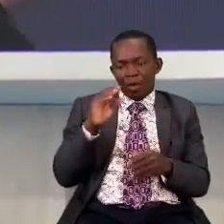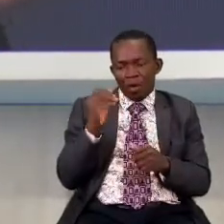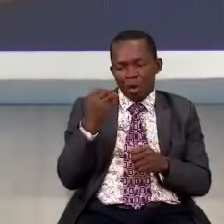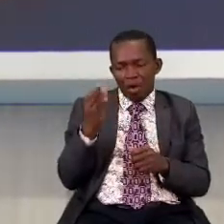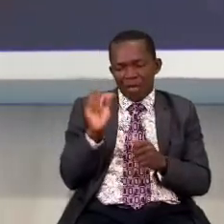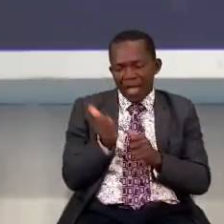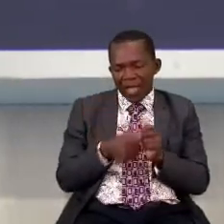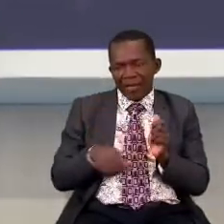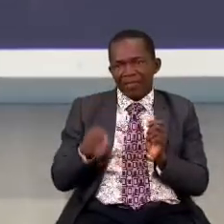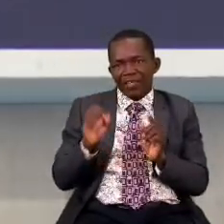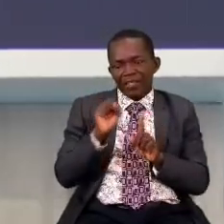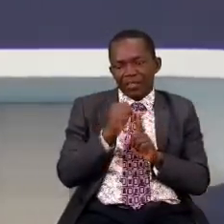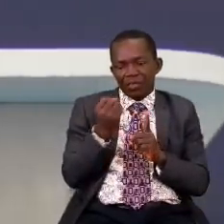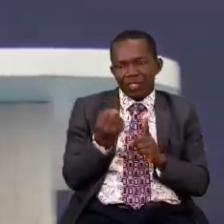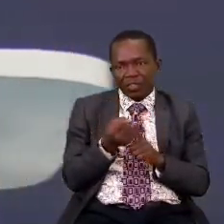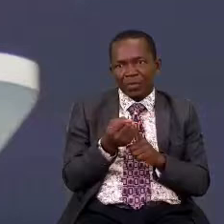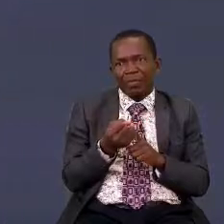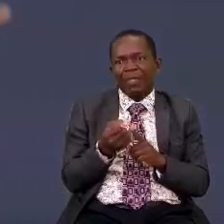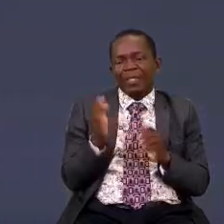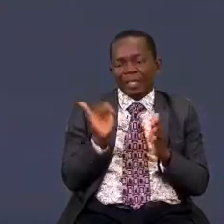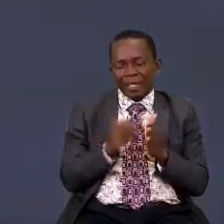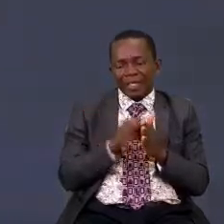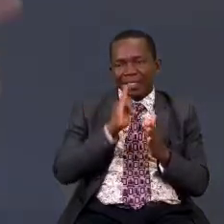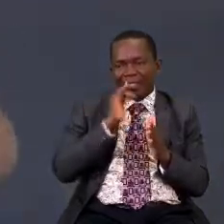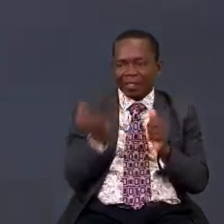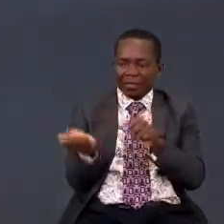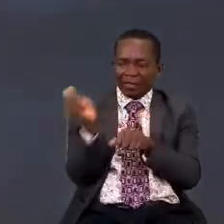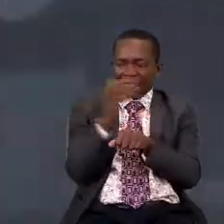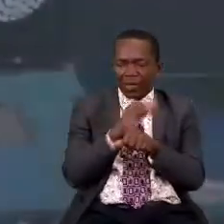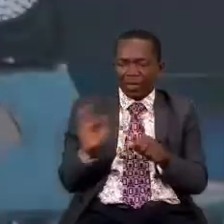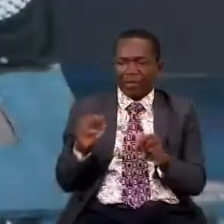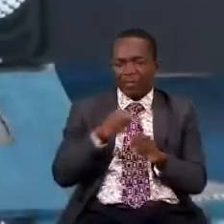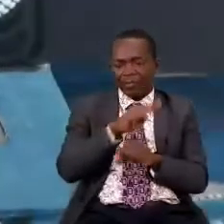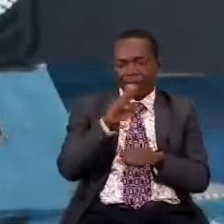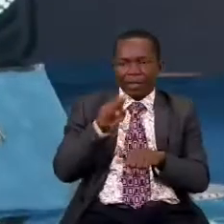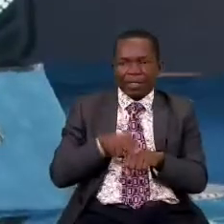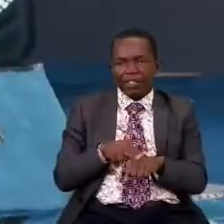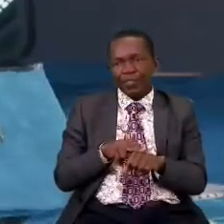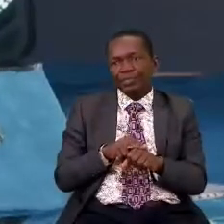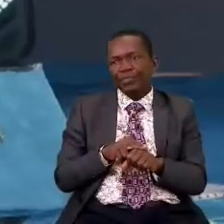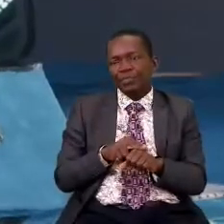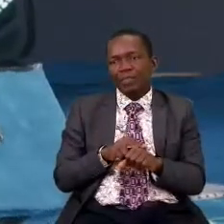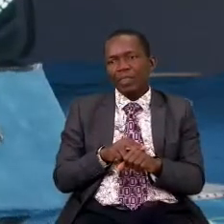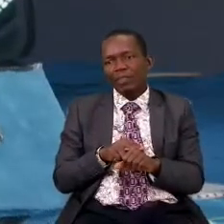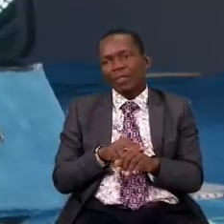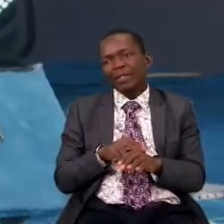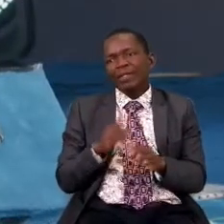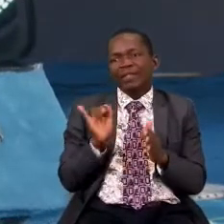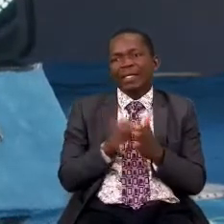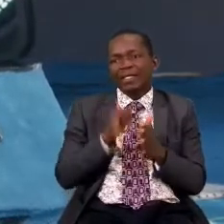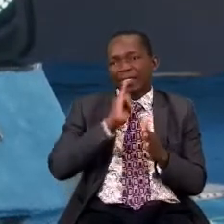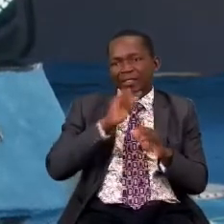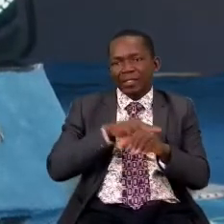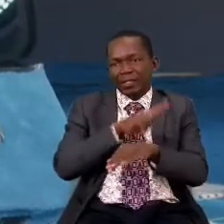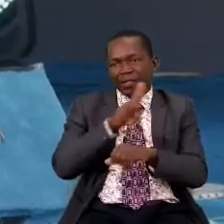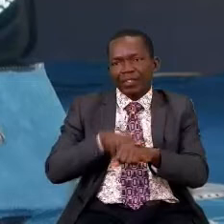nature. That is the nature that overthrows everything of the enemy. A conquering nature